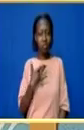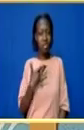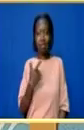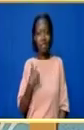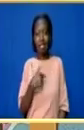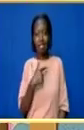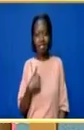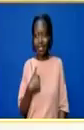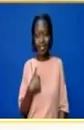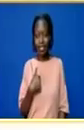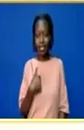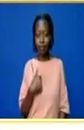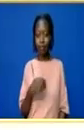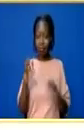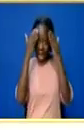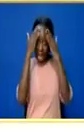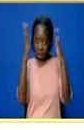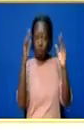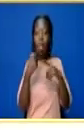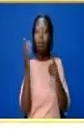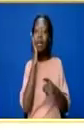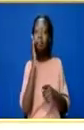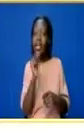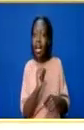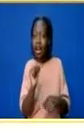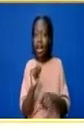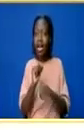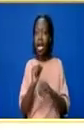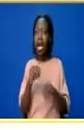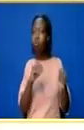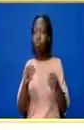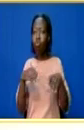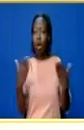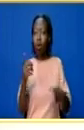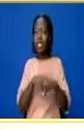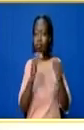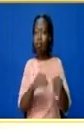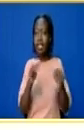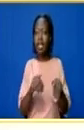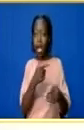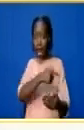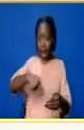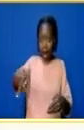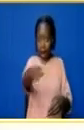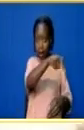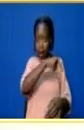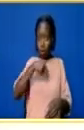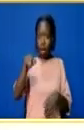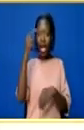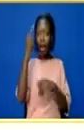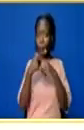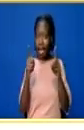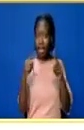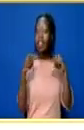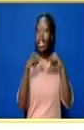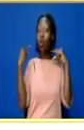me. But your grandma moves from sideways. That way. Yes, that's what she does. But for you, you go this